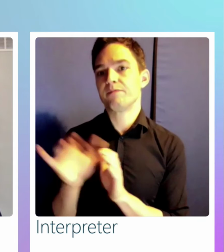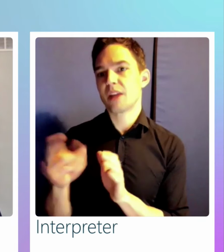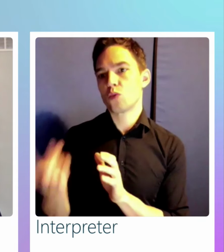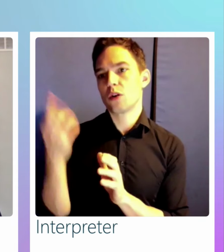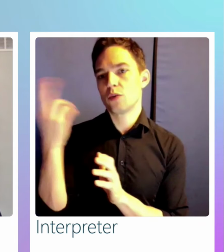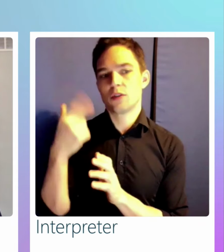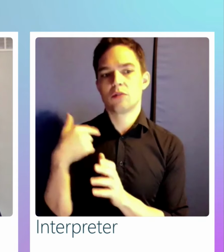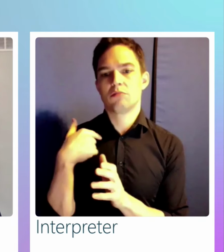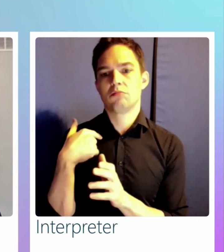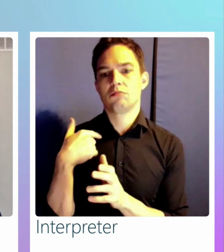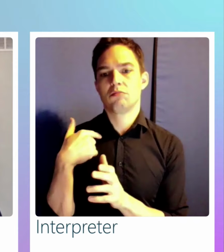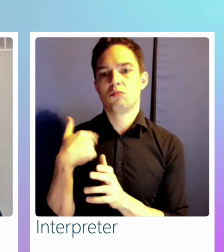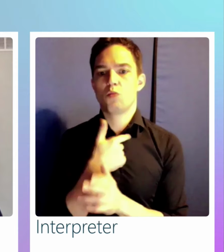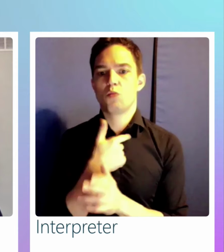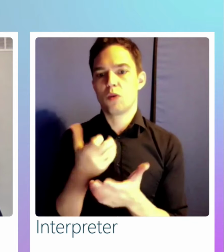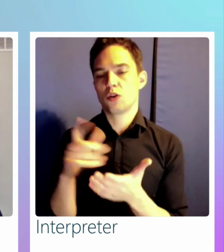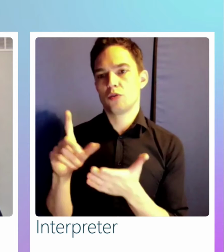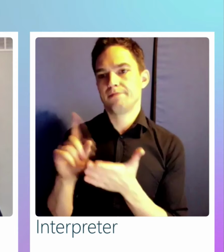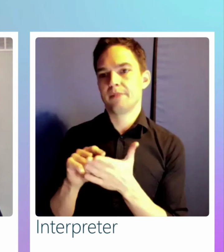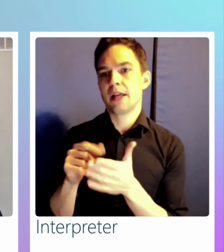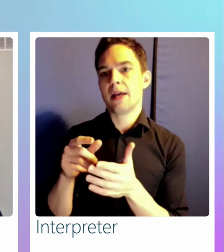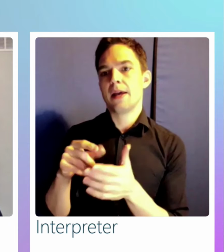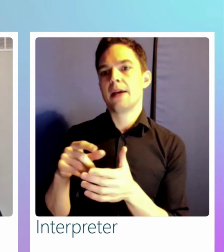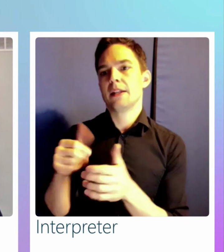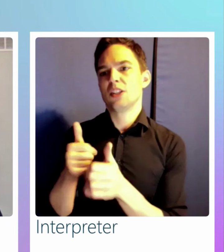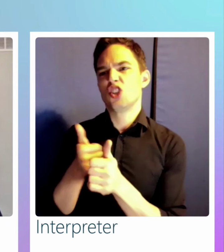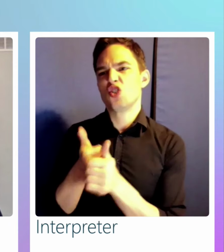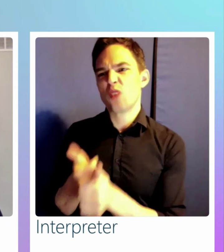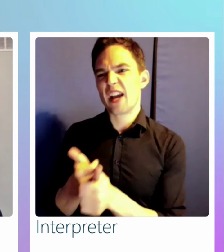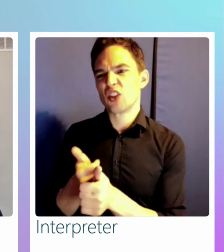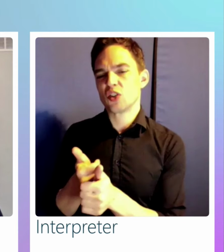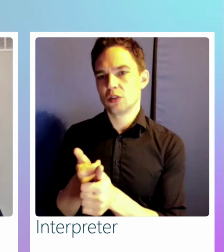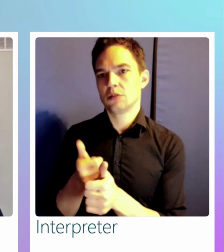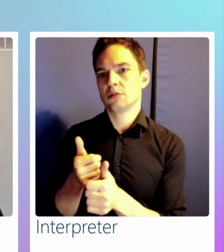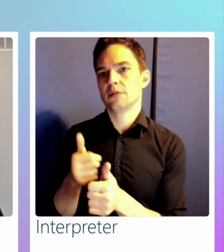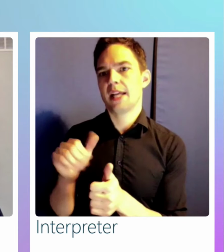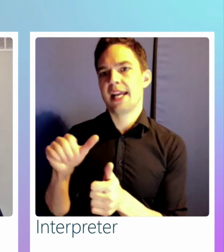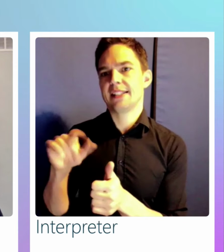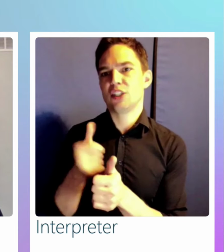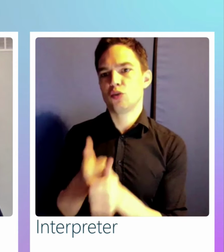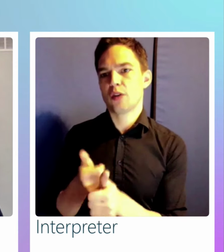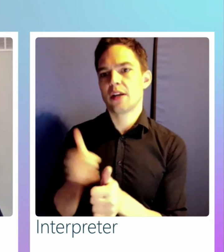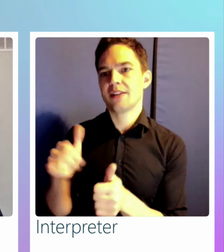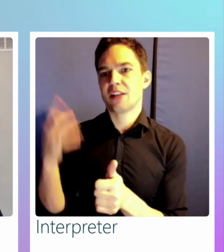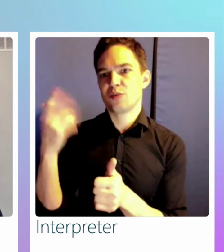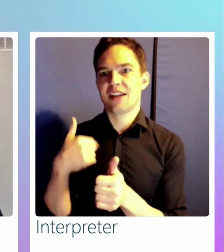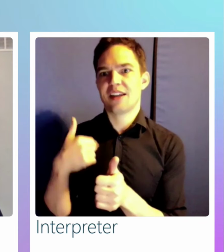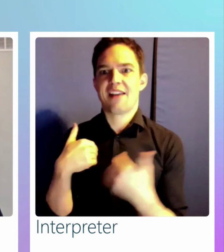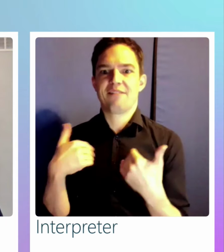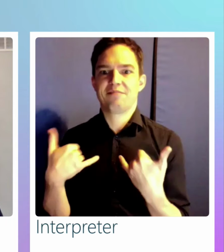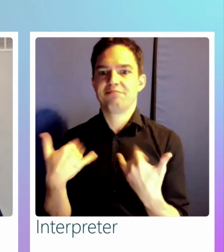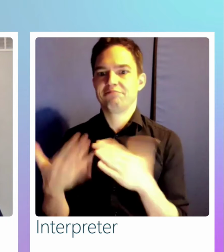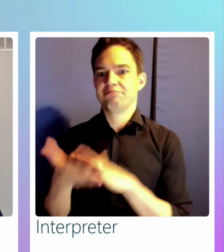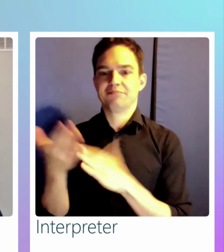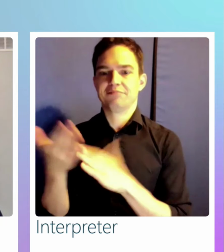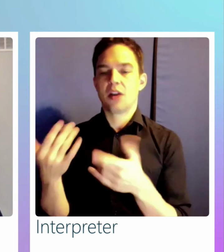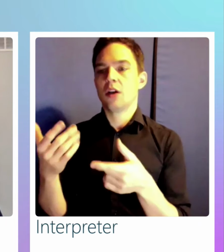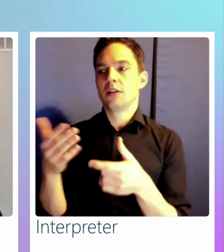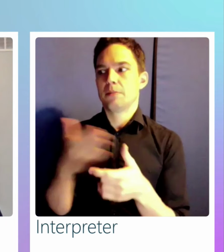publish the implementation track on the W3C websites. It is also why I'm having this up now. Please go